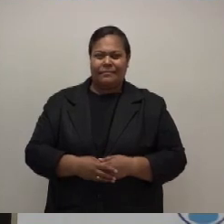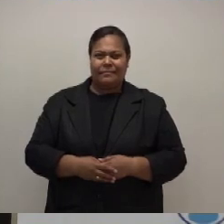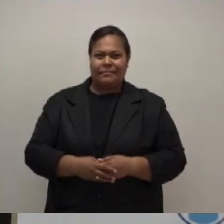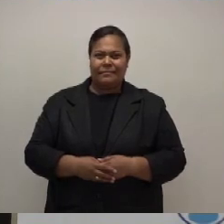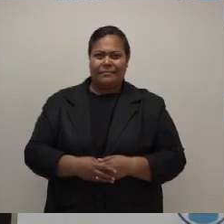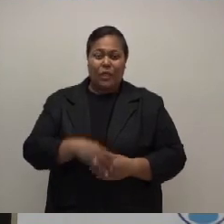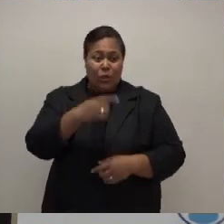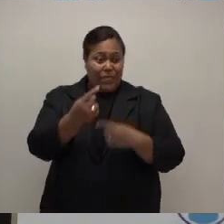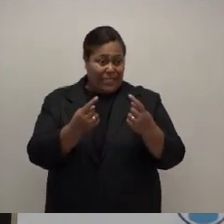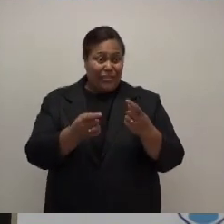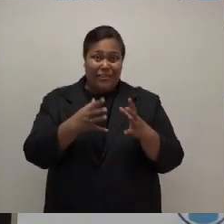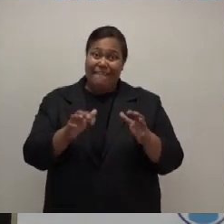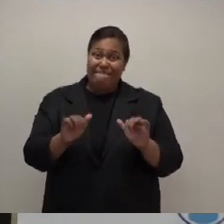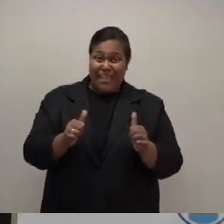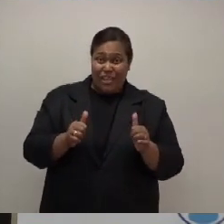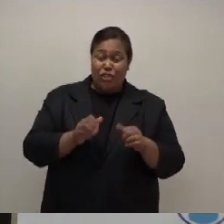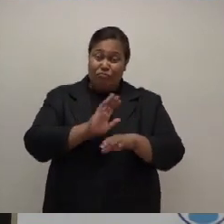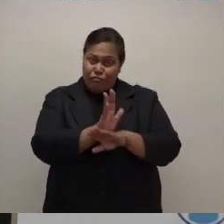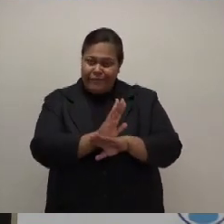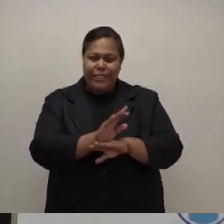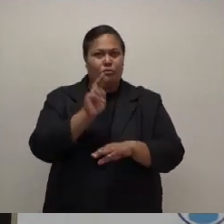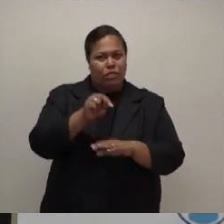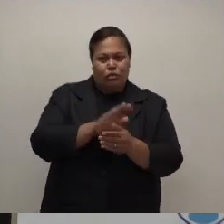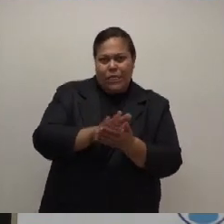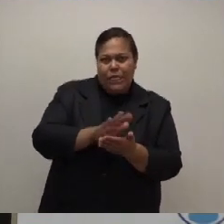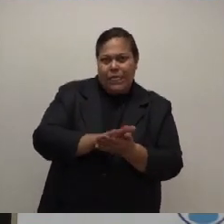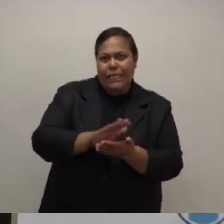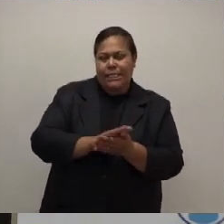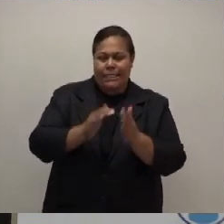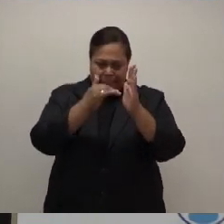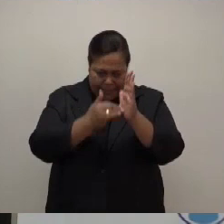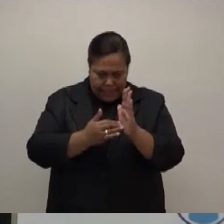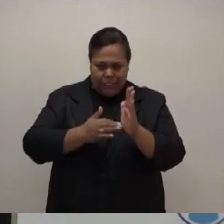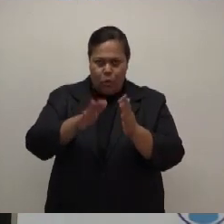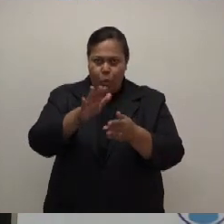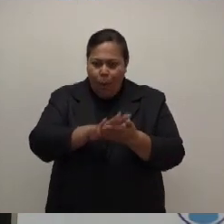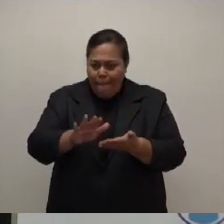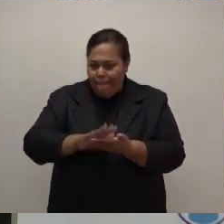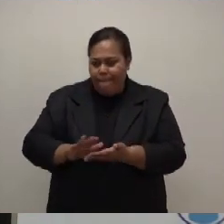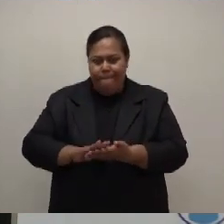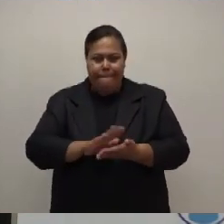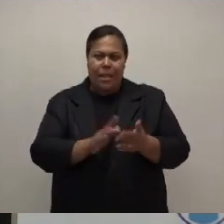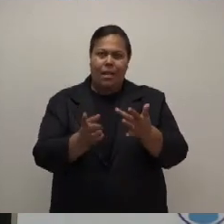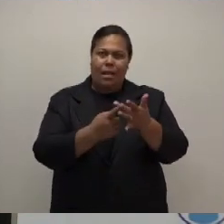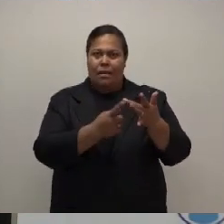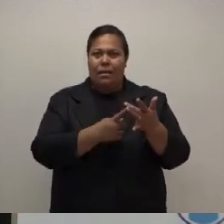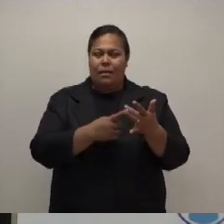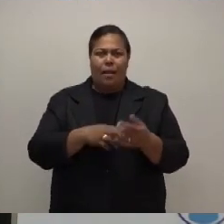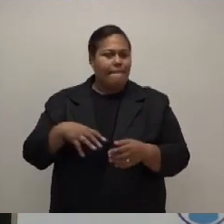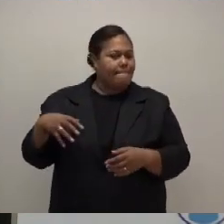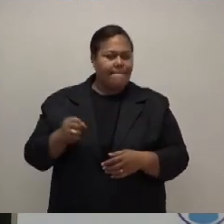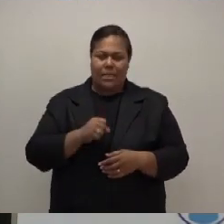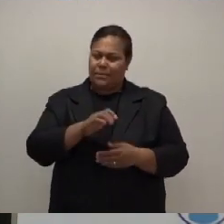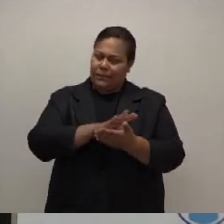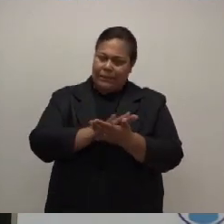need to be wiped down, seats deep cleaned, and public areas must be thoroughly